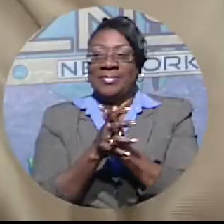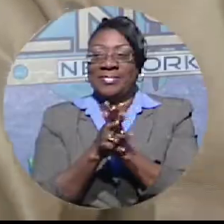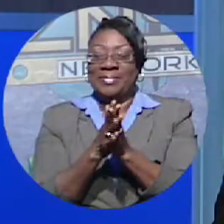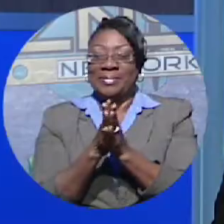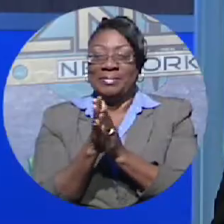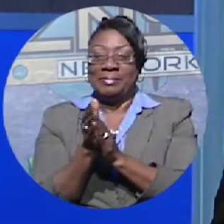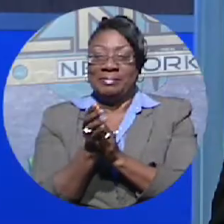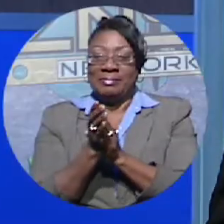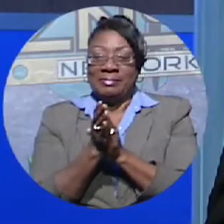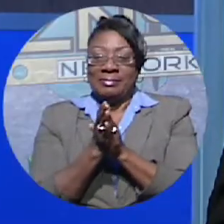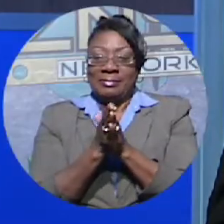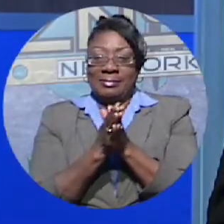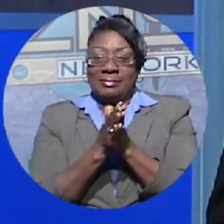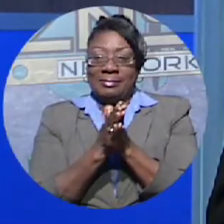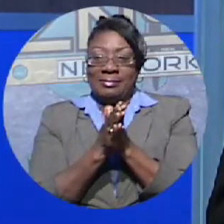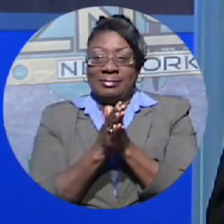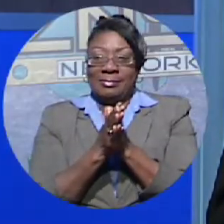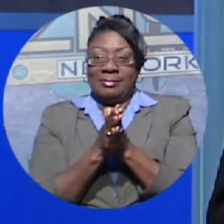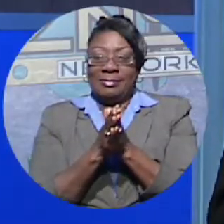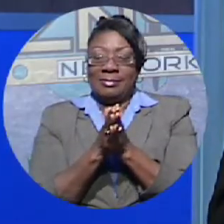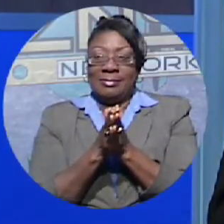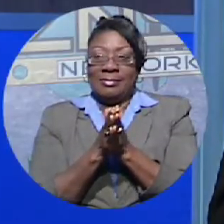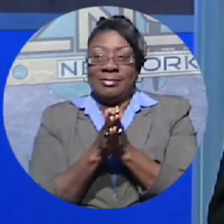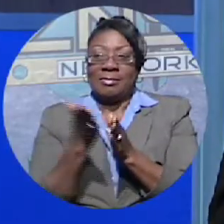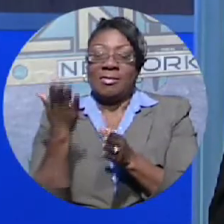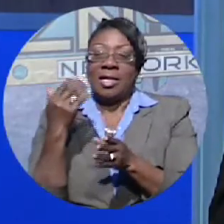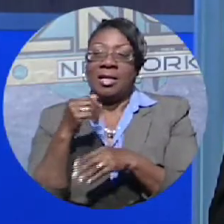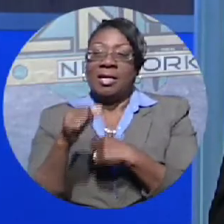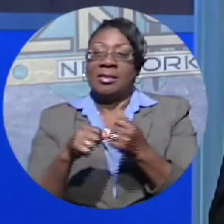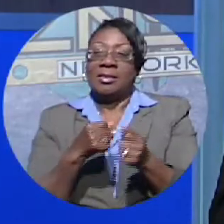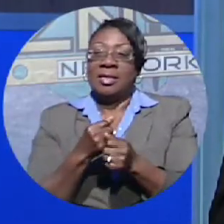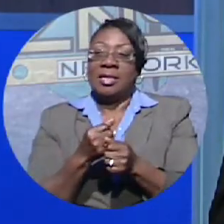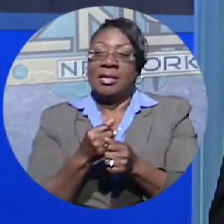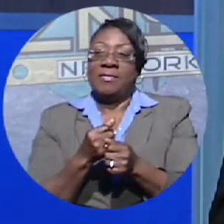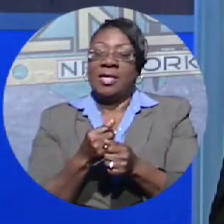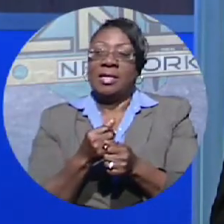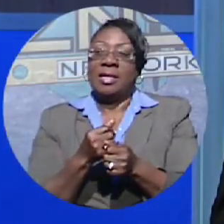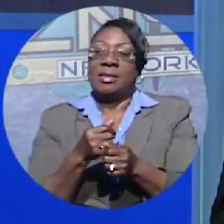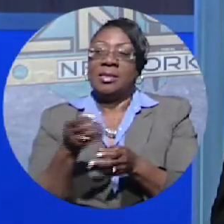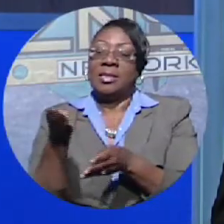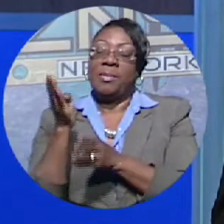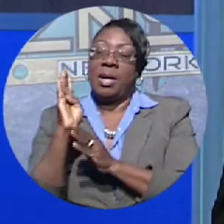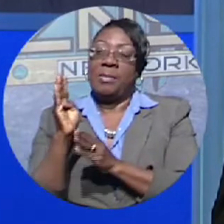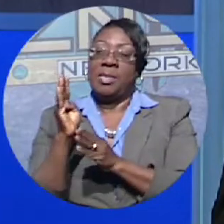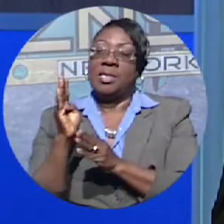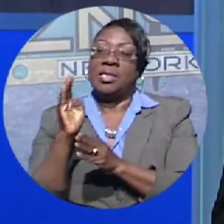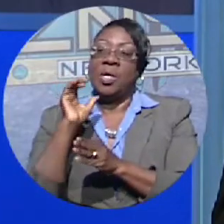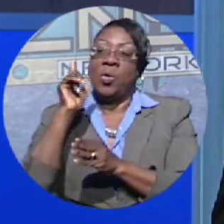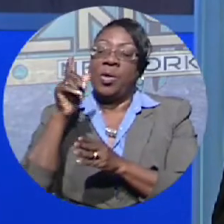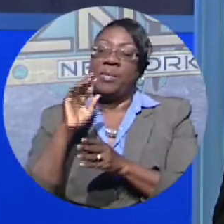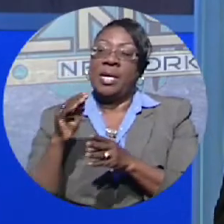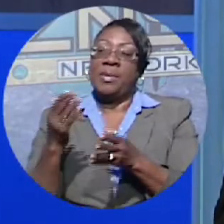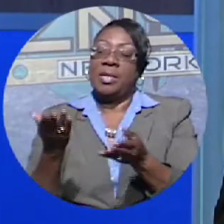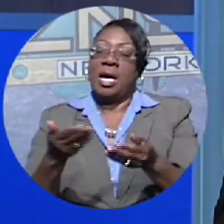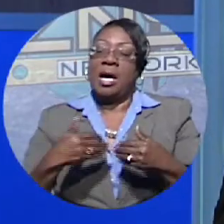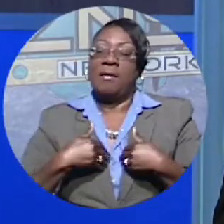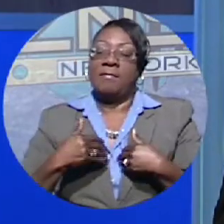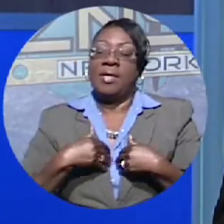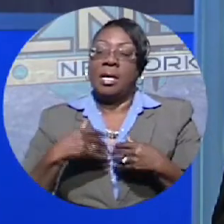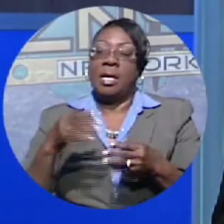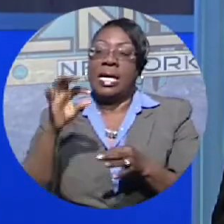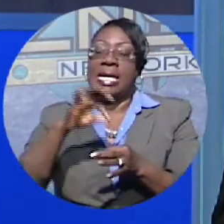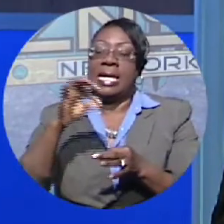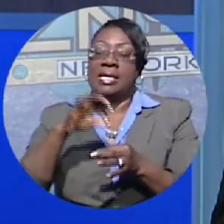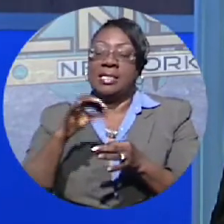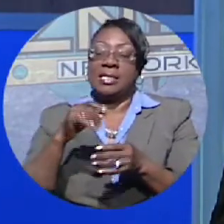ring. Well, after being postponed last year, it appears that the Bahamas Olympic Committee will soon be able to hold their elections. Here's BOC